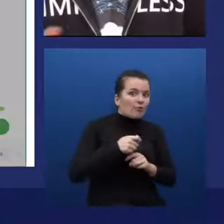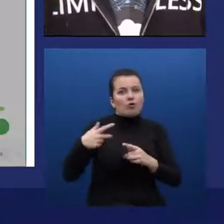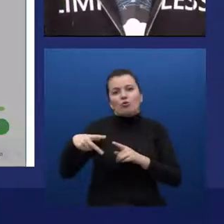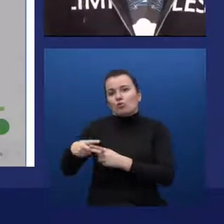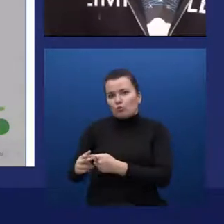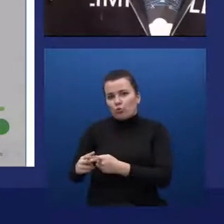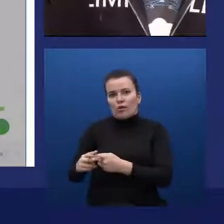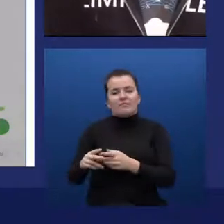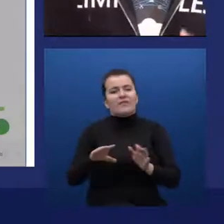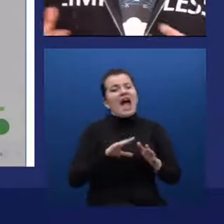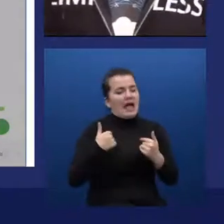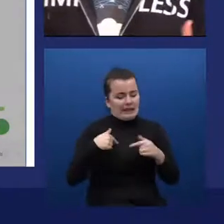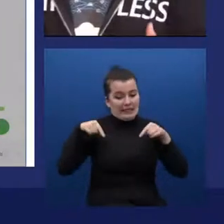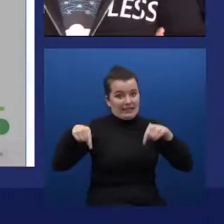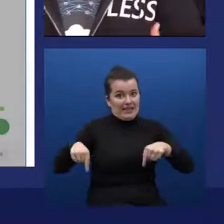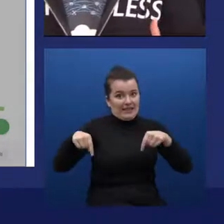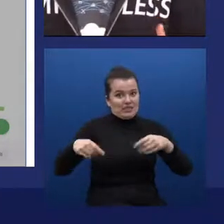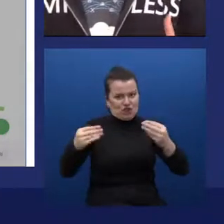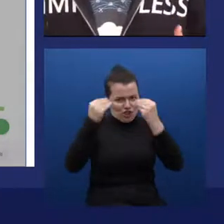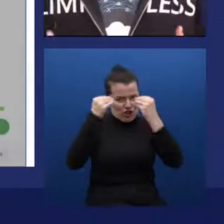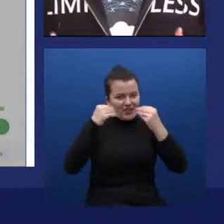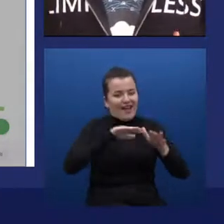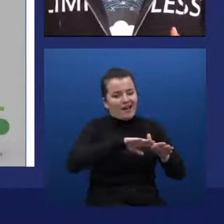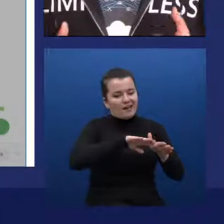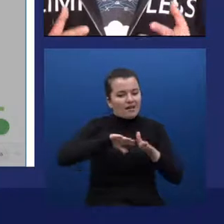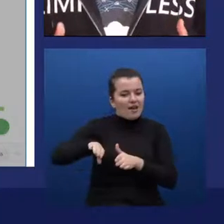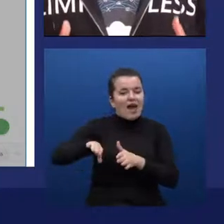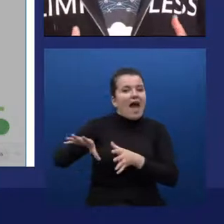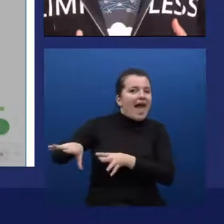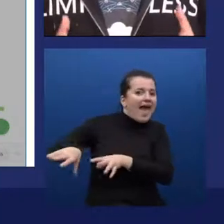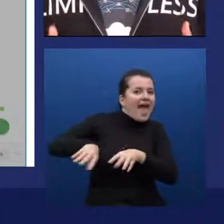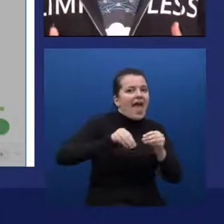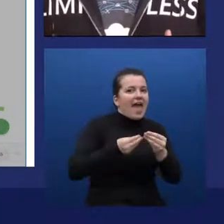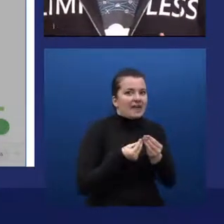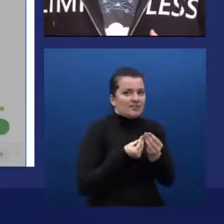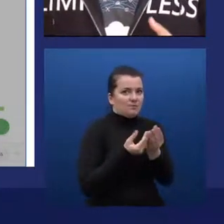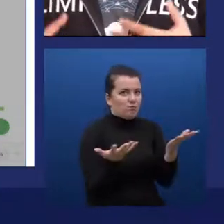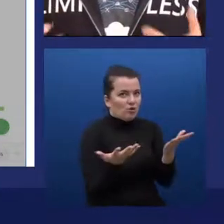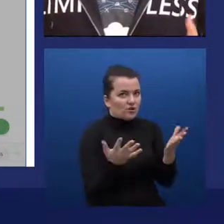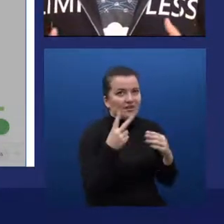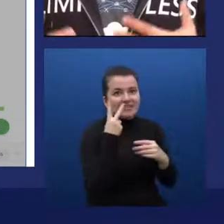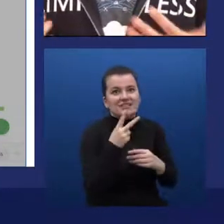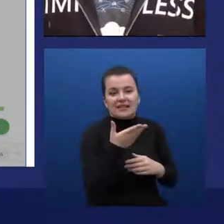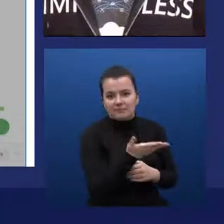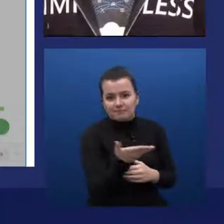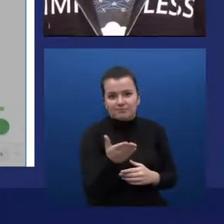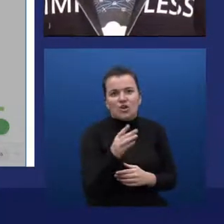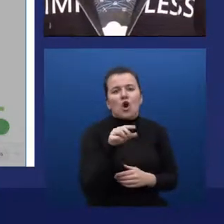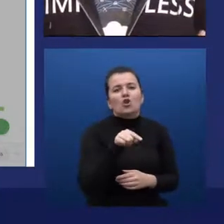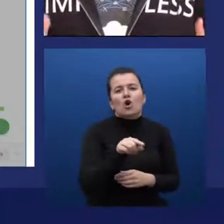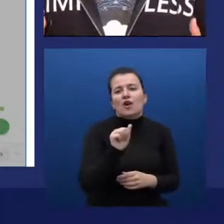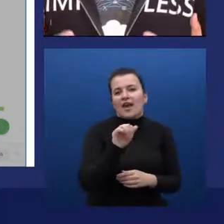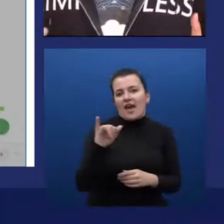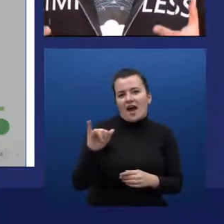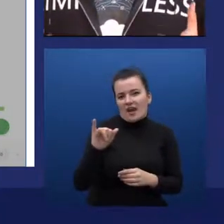this learning. And as you can see through the custom vision.ai workbench, I have a plethora